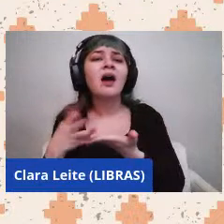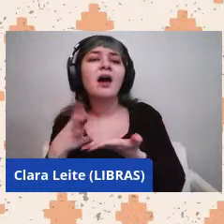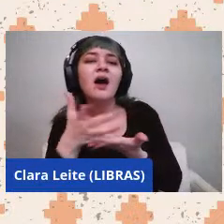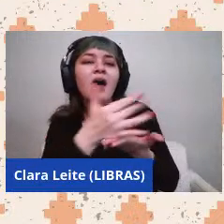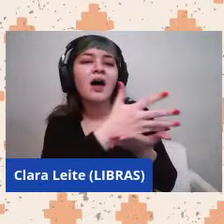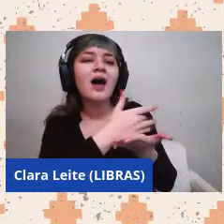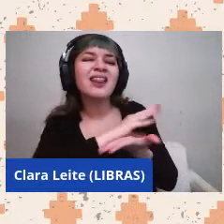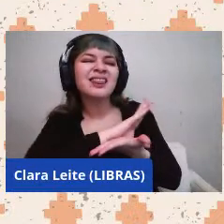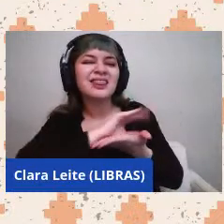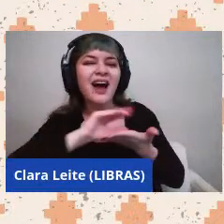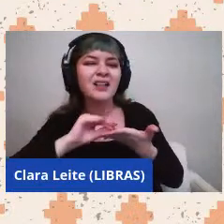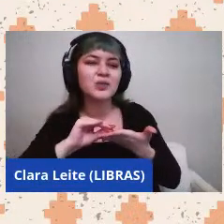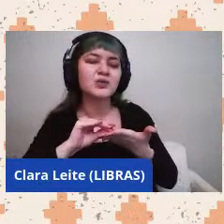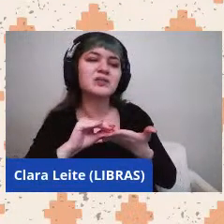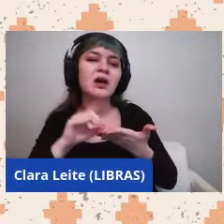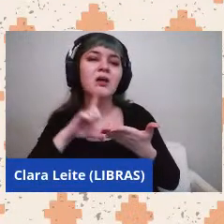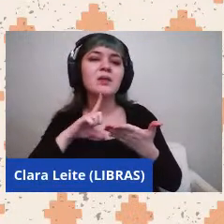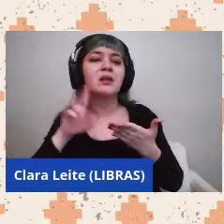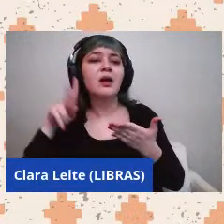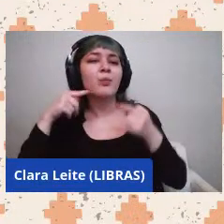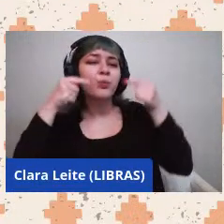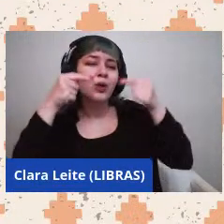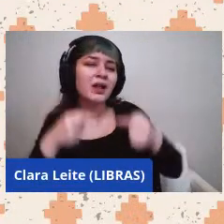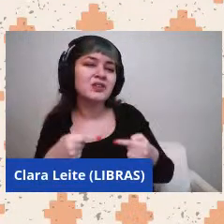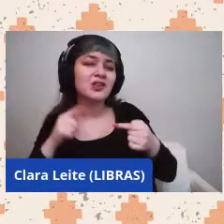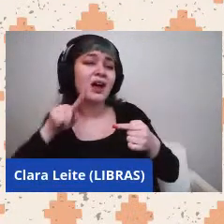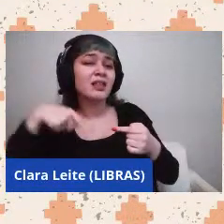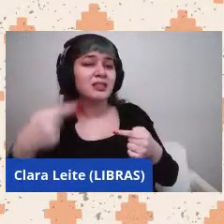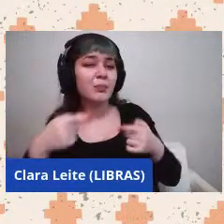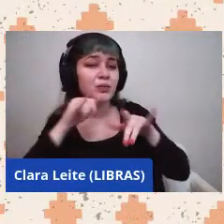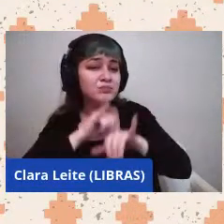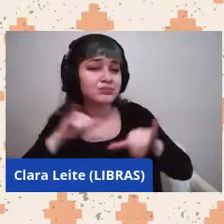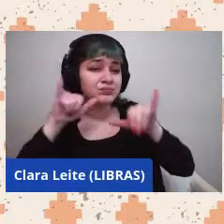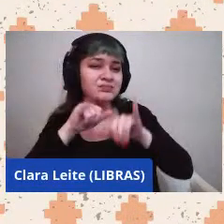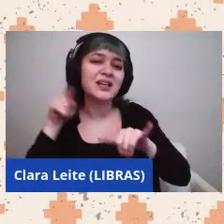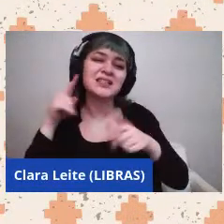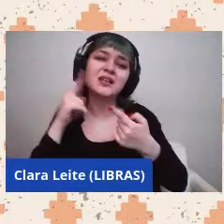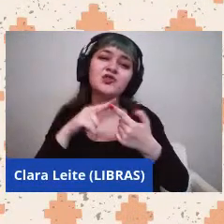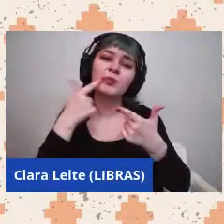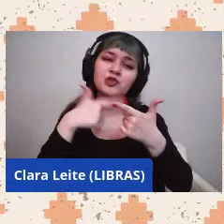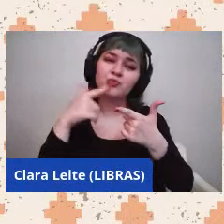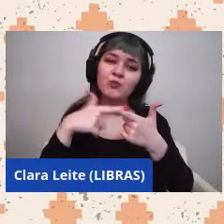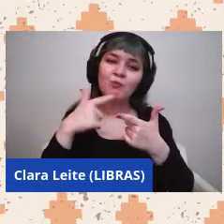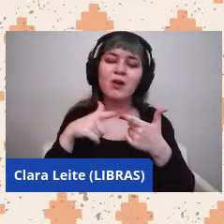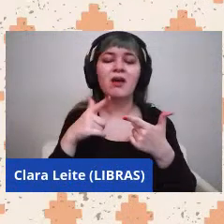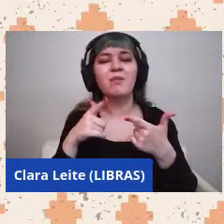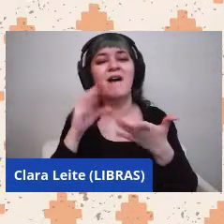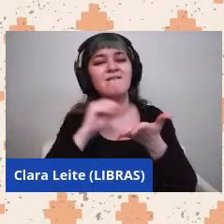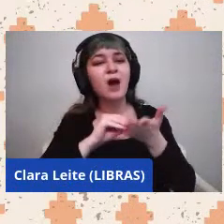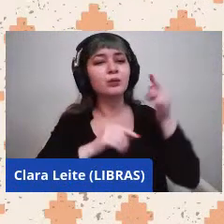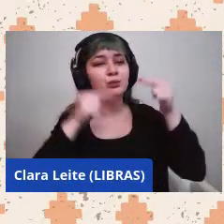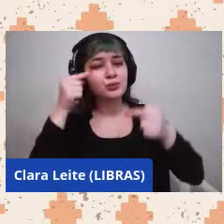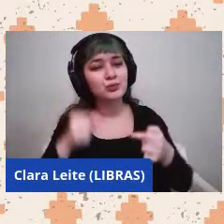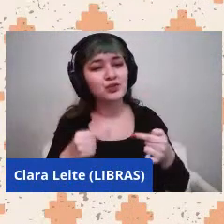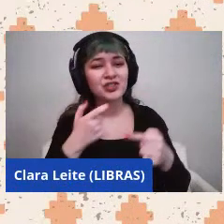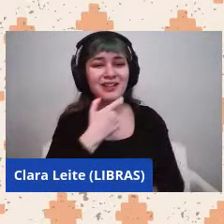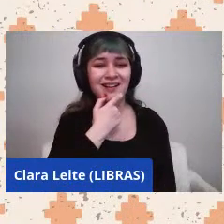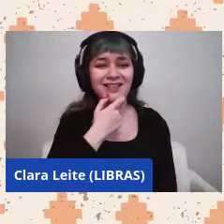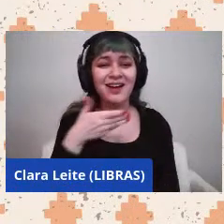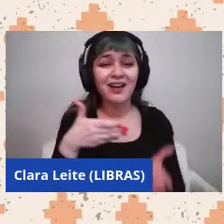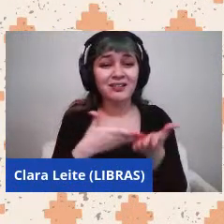up policies that they've already decided about. And I think those kind of issues aren't really very well discussed in England